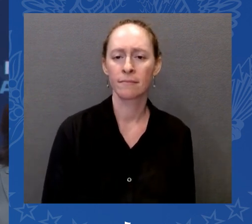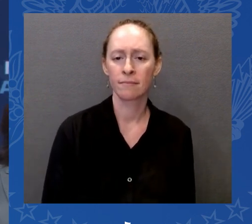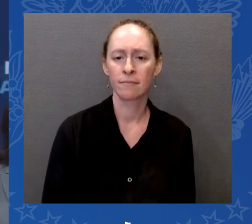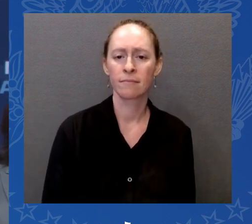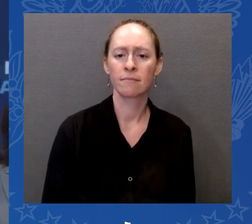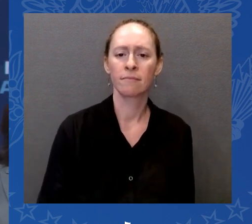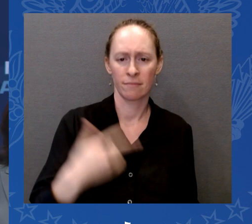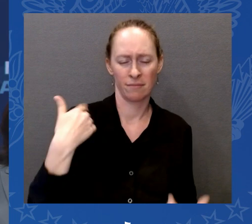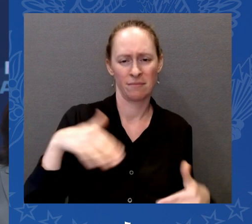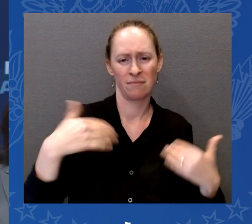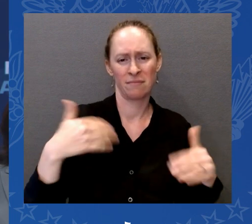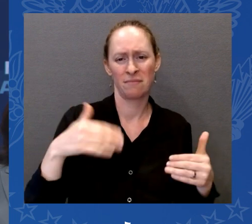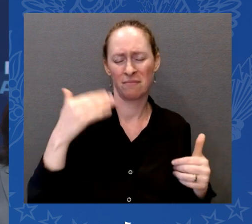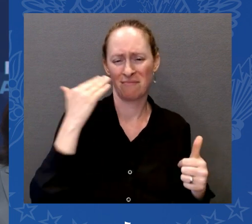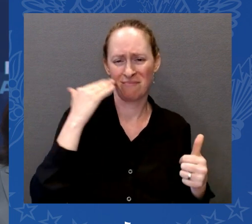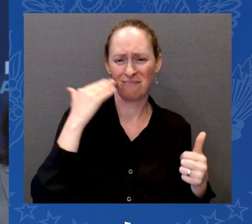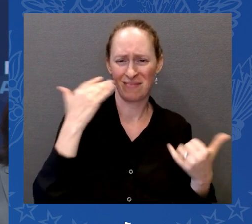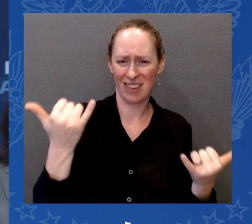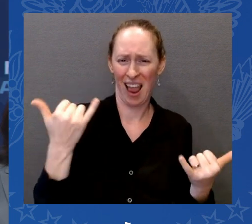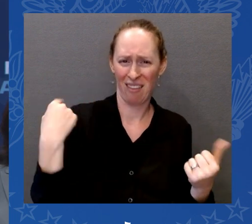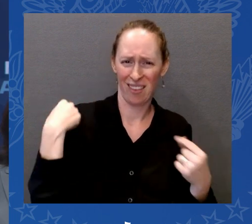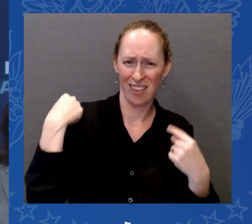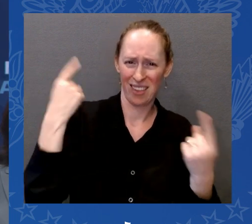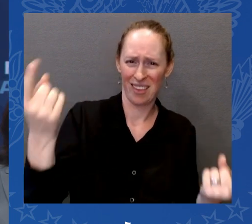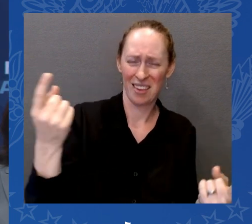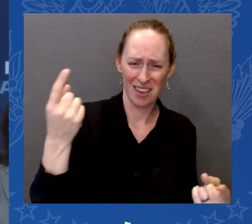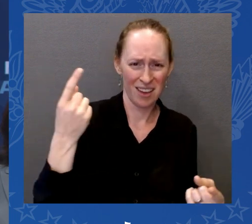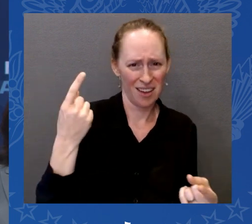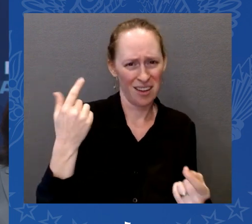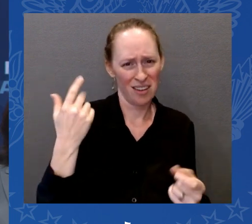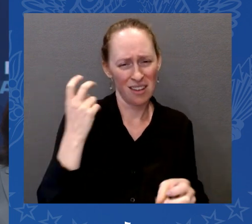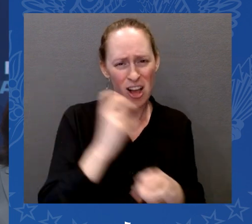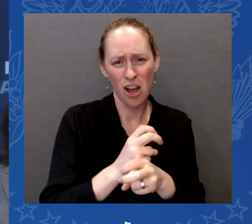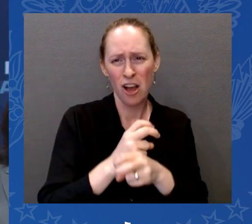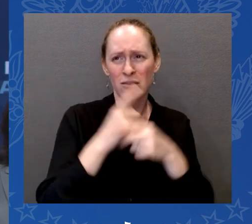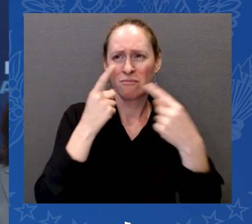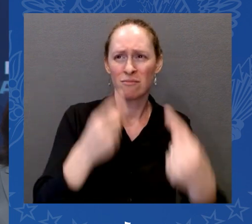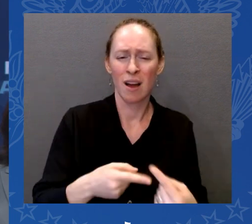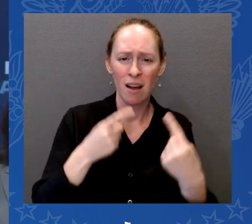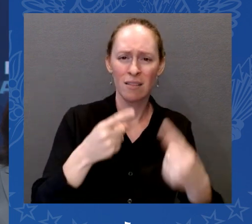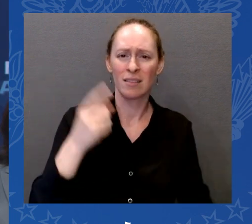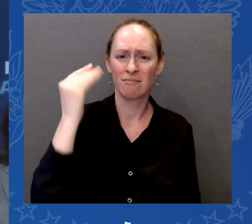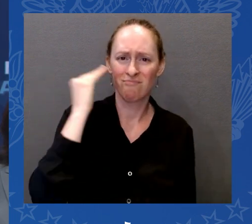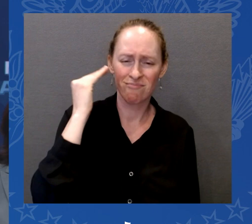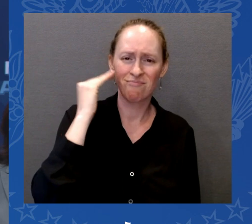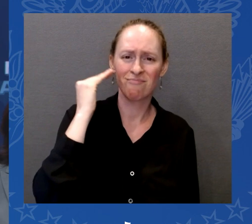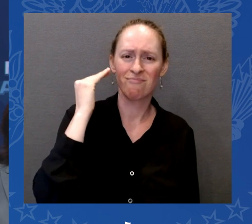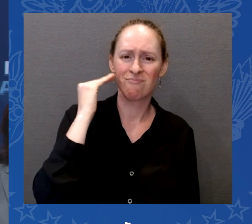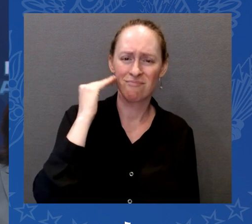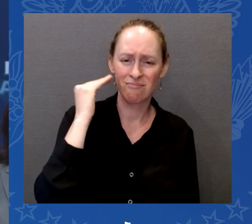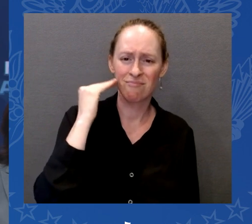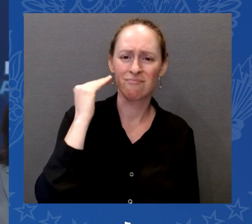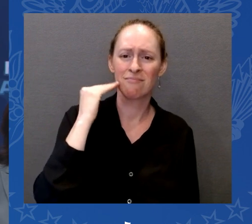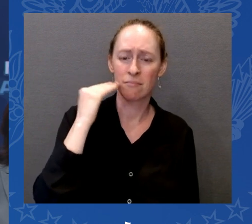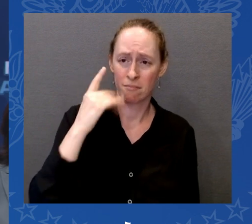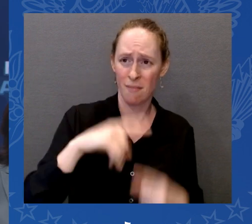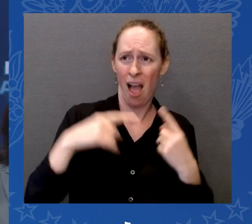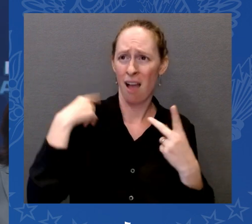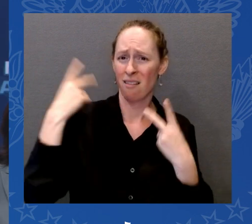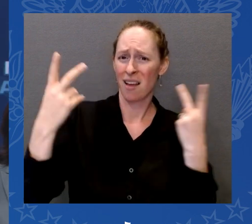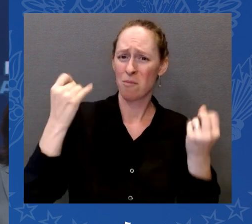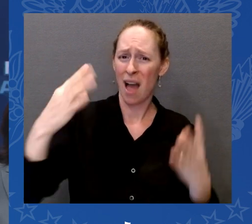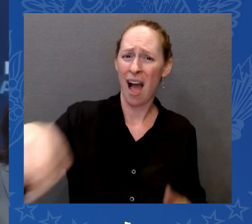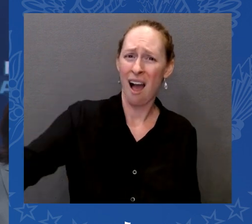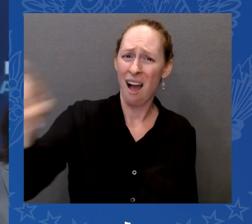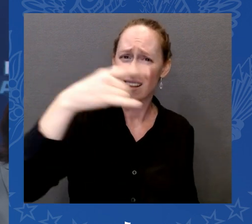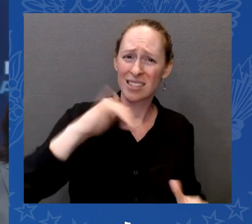are still tough. But there's some bright spots out there where America is reasserting itself. I've asked